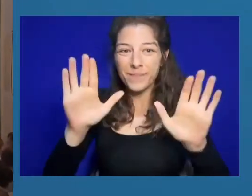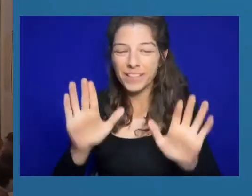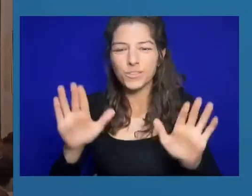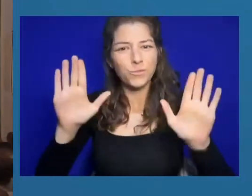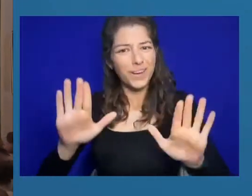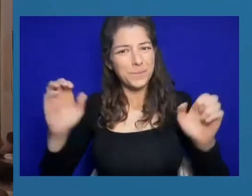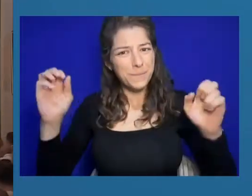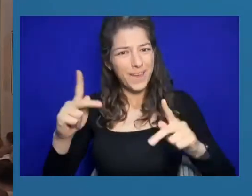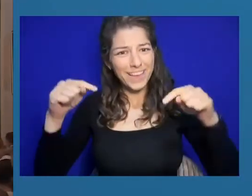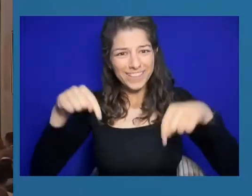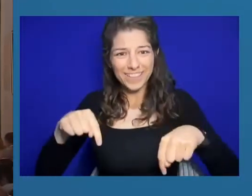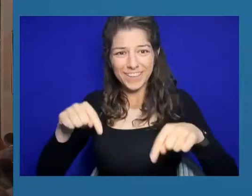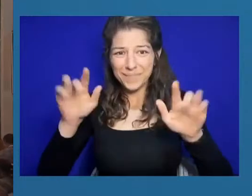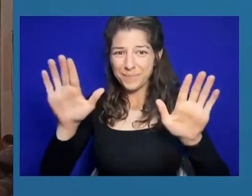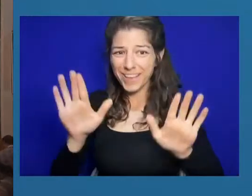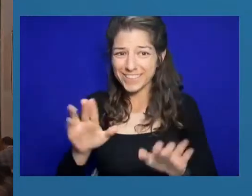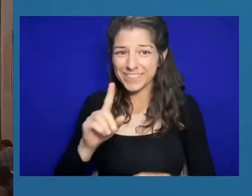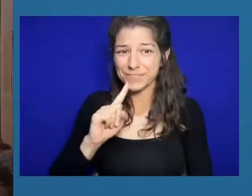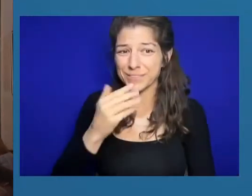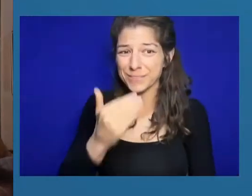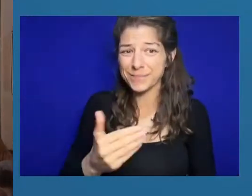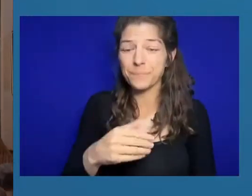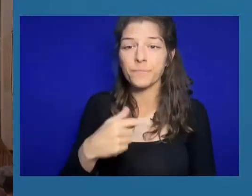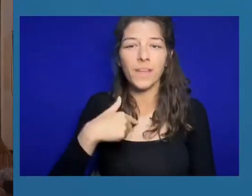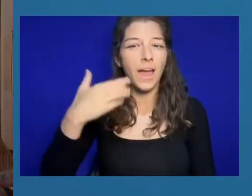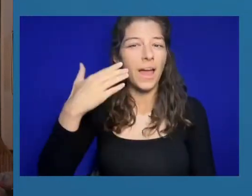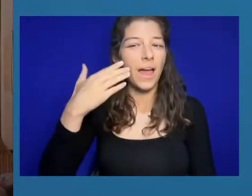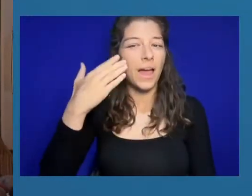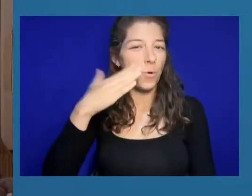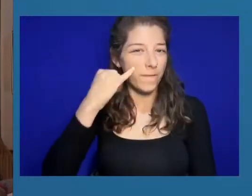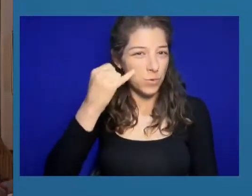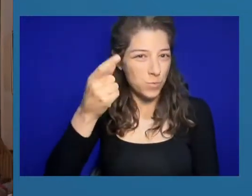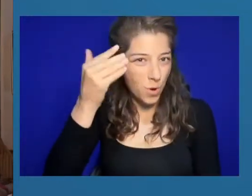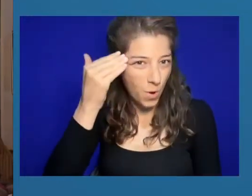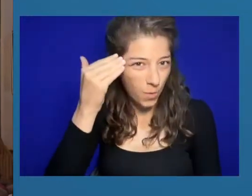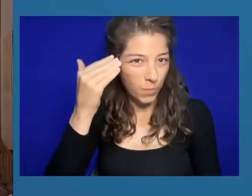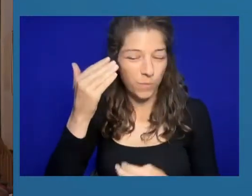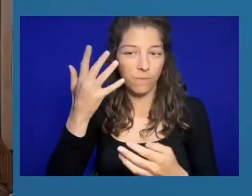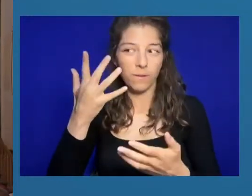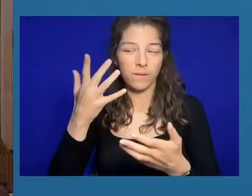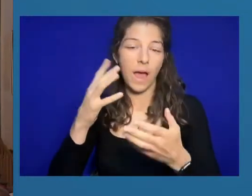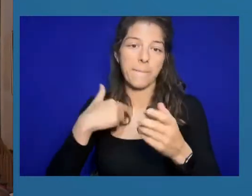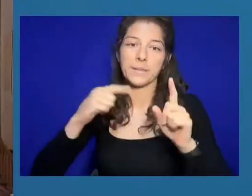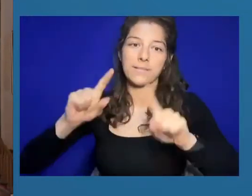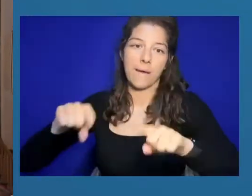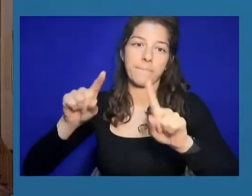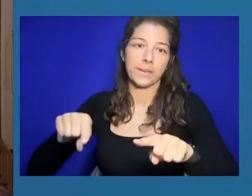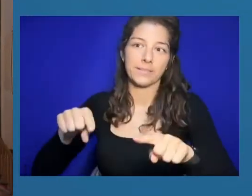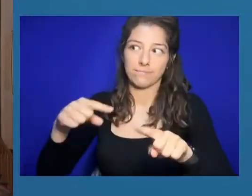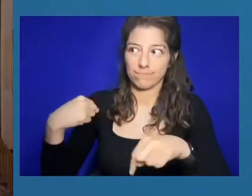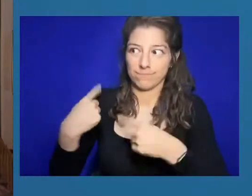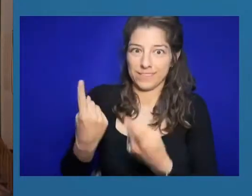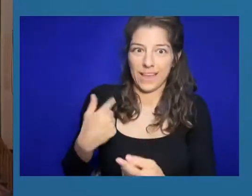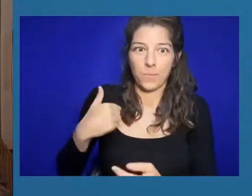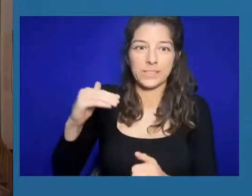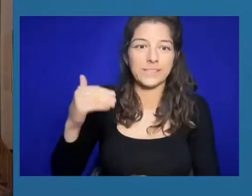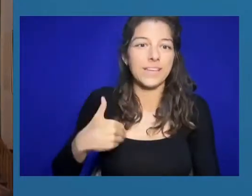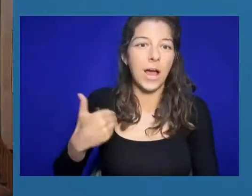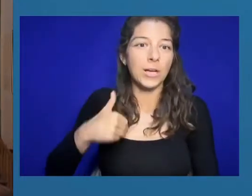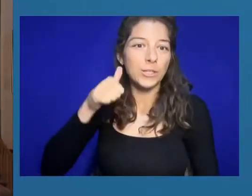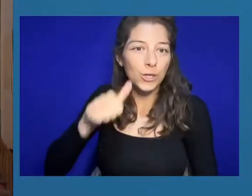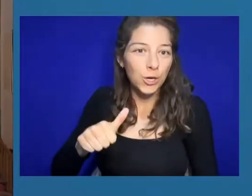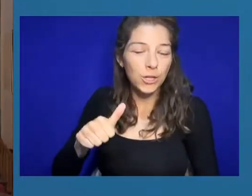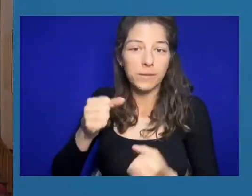back here. I don't know that you know this. Some of you may have heard the story. I've been coming here since I was a little girl. I know many of you families are